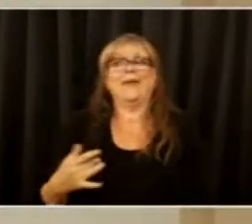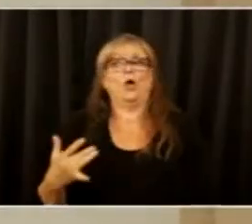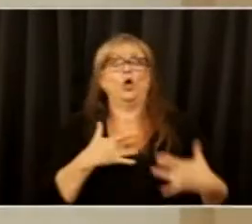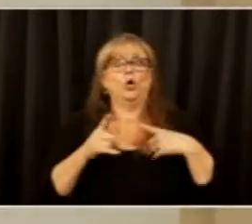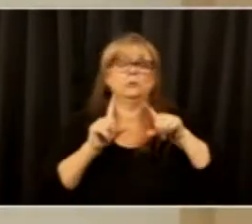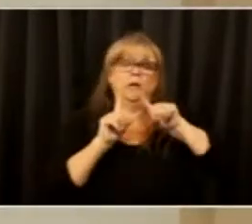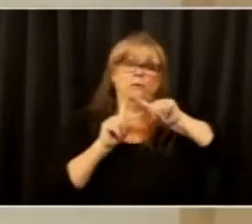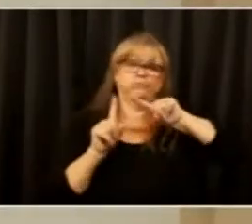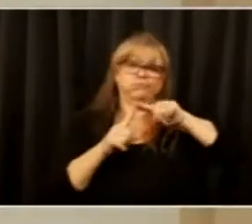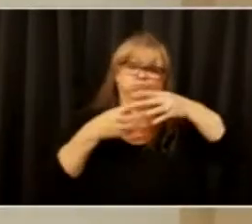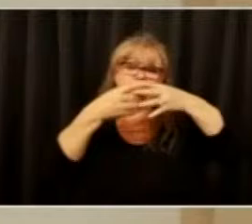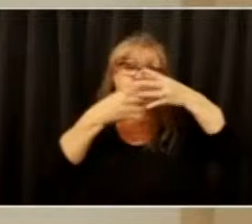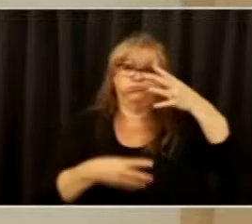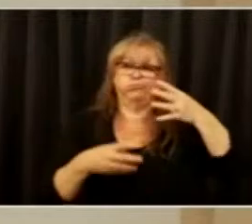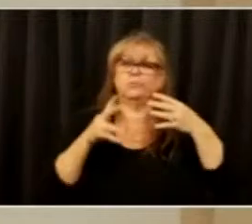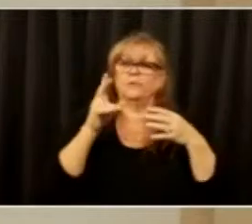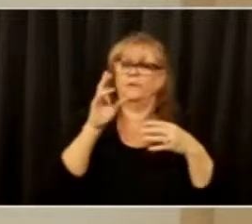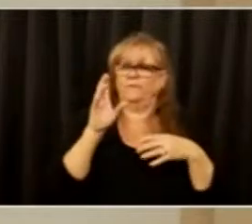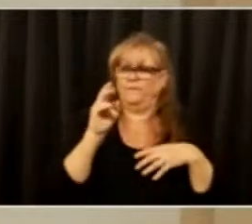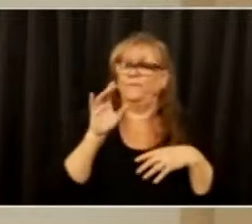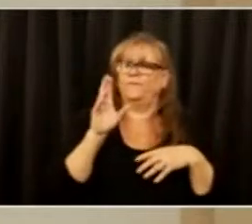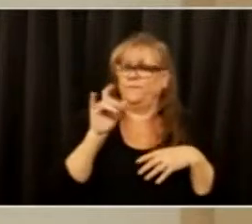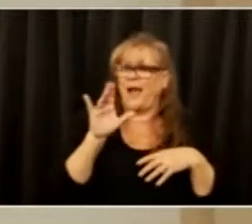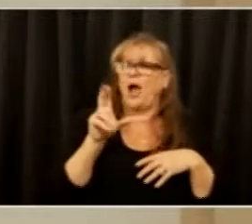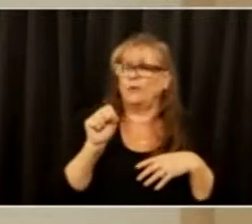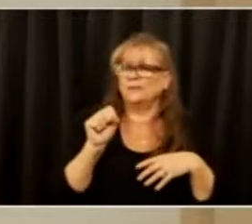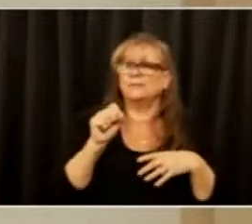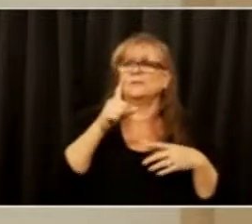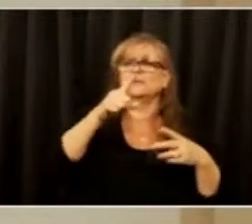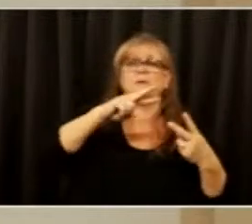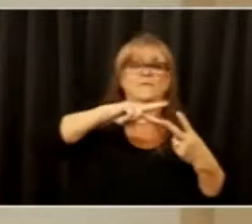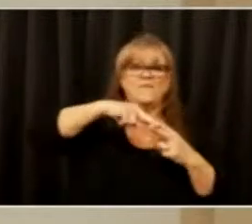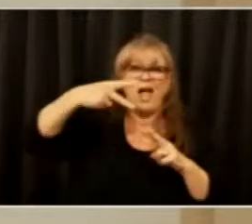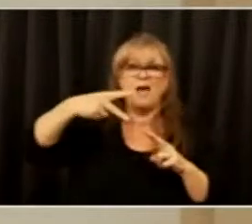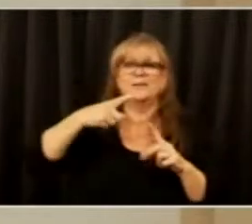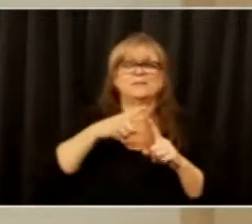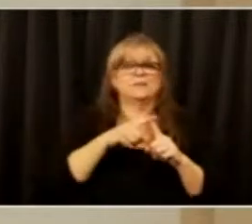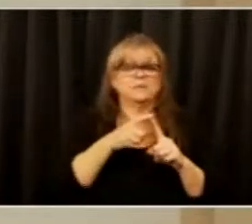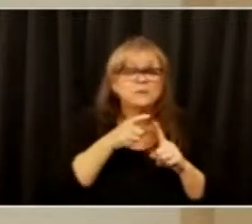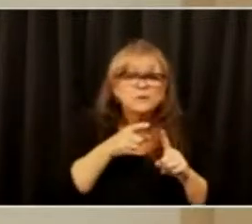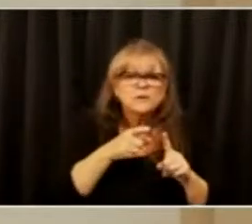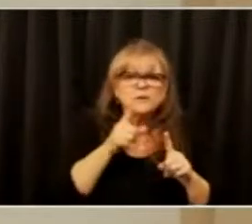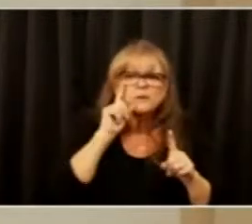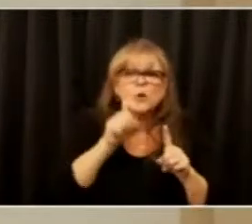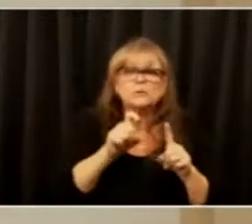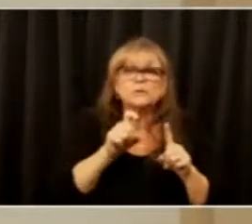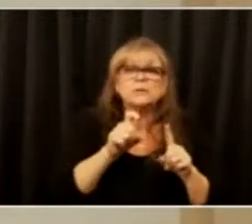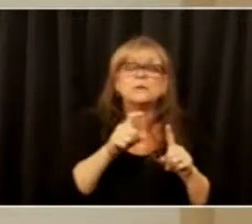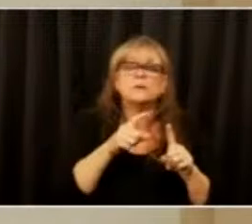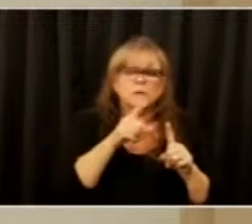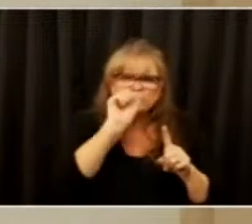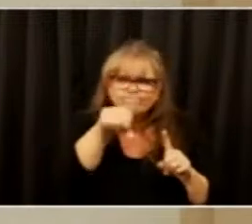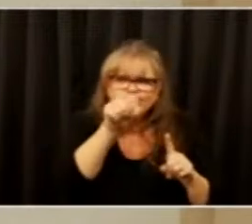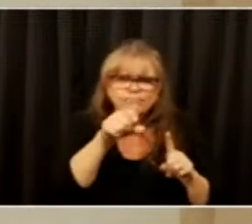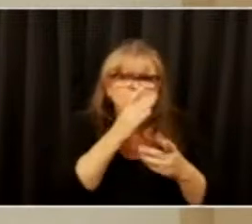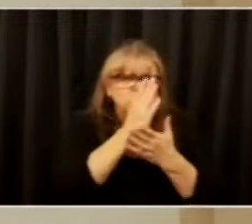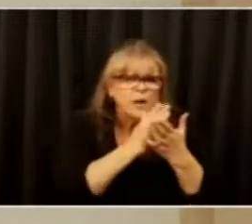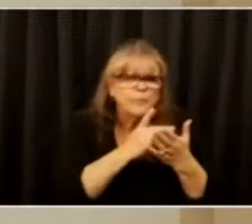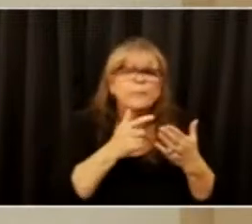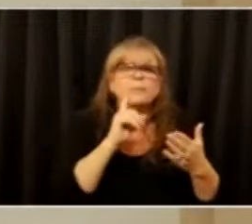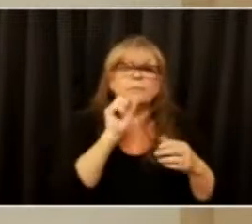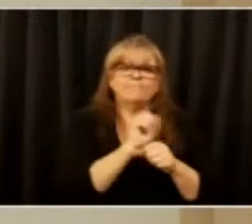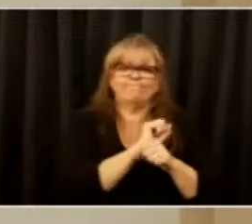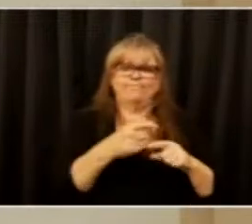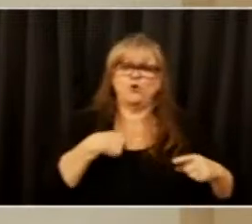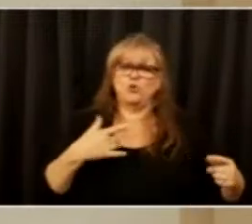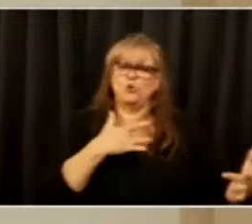know that there are different types of variants. There are variants of concern where we have clear evidence that there may be some characteristic associated with